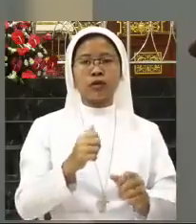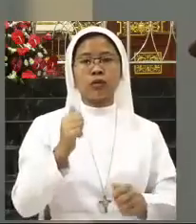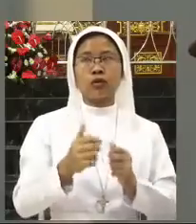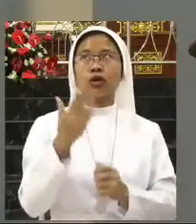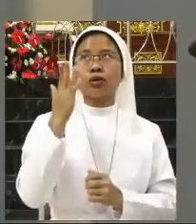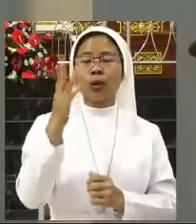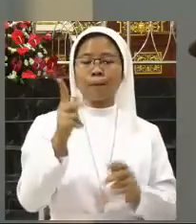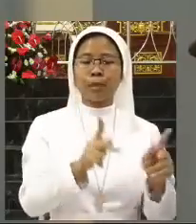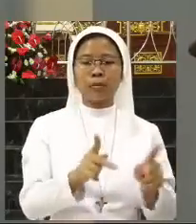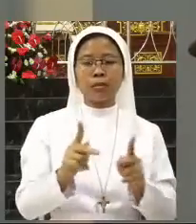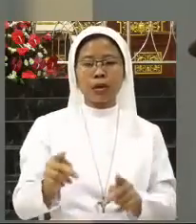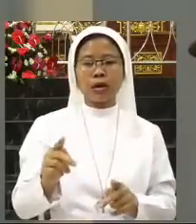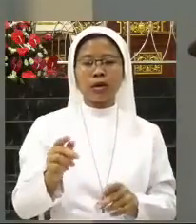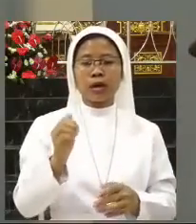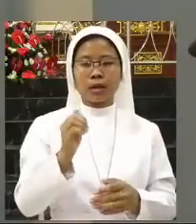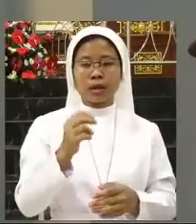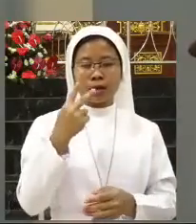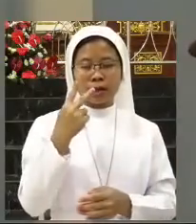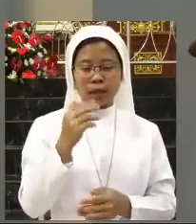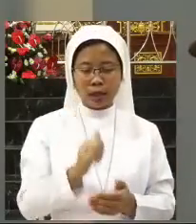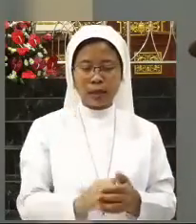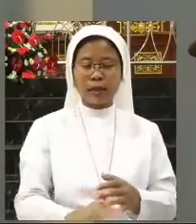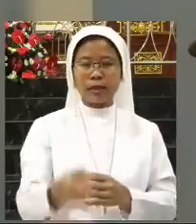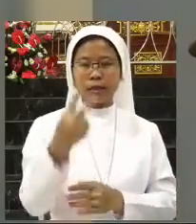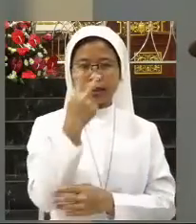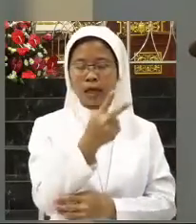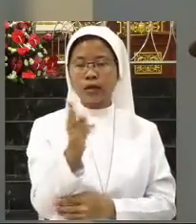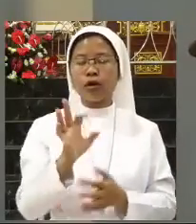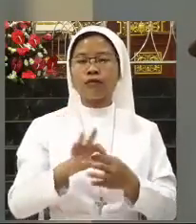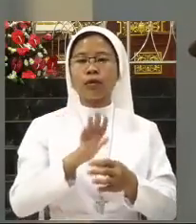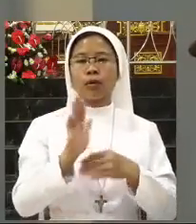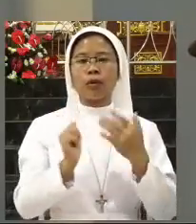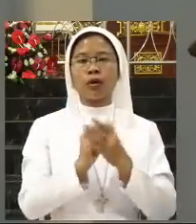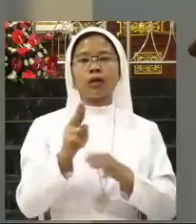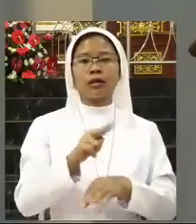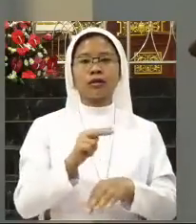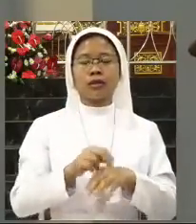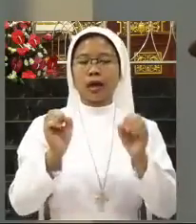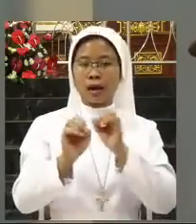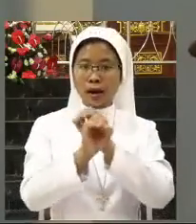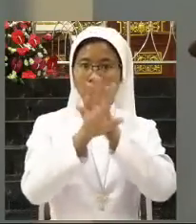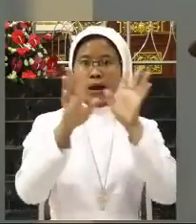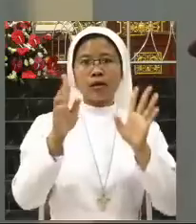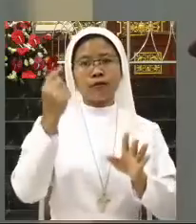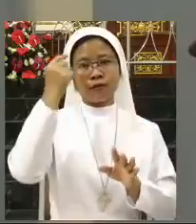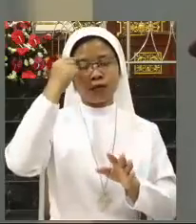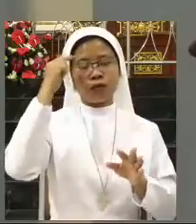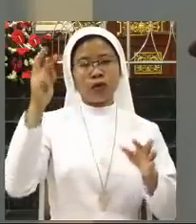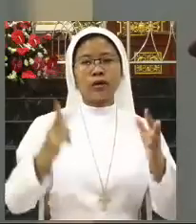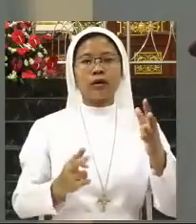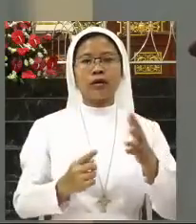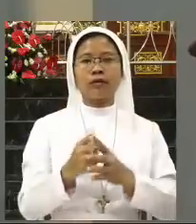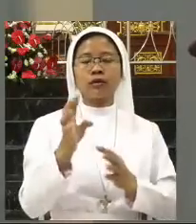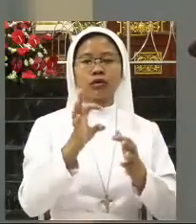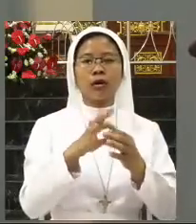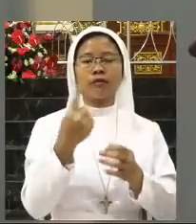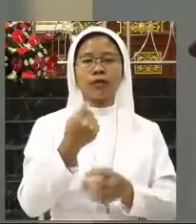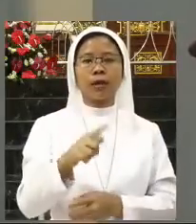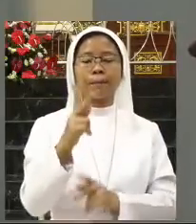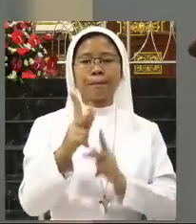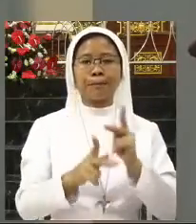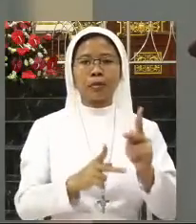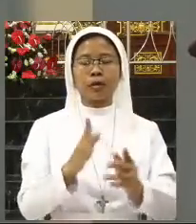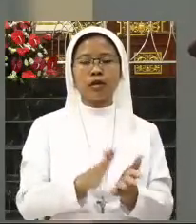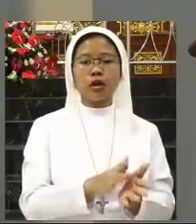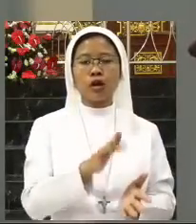have prepared in the sight of all nations, a light for the revelation to the Gentiles and